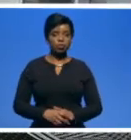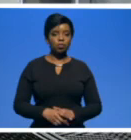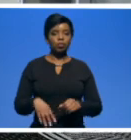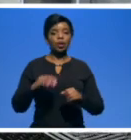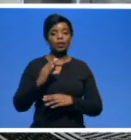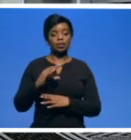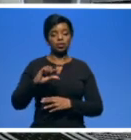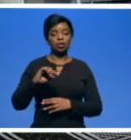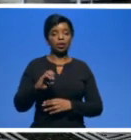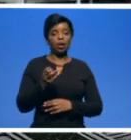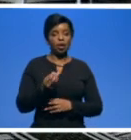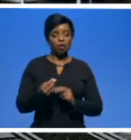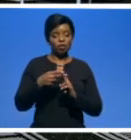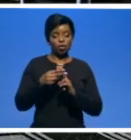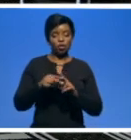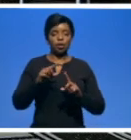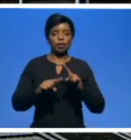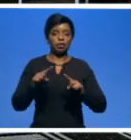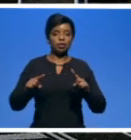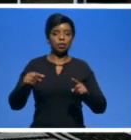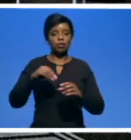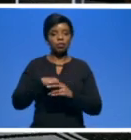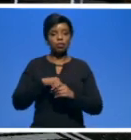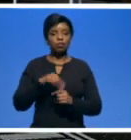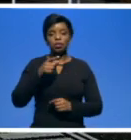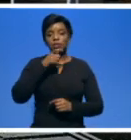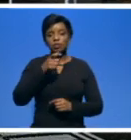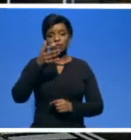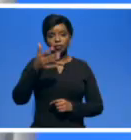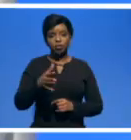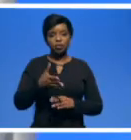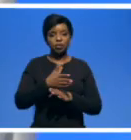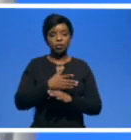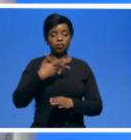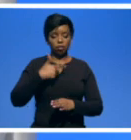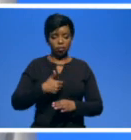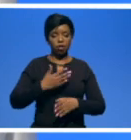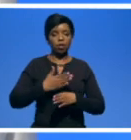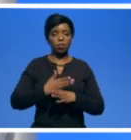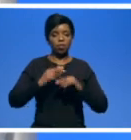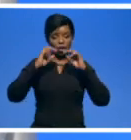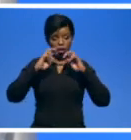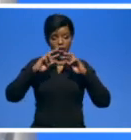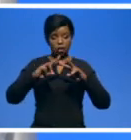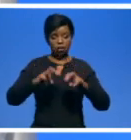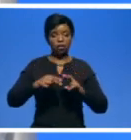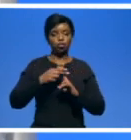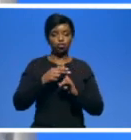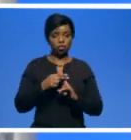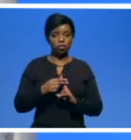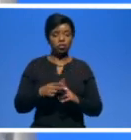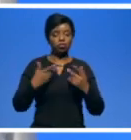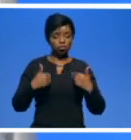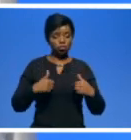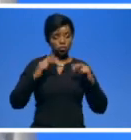different units in the organization. Like you mentioned, Komathobong nake keberka in the research unit. Mm-hmm. So part of when we do research reports, the findings that